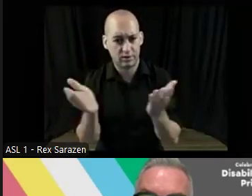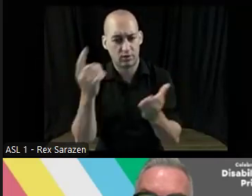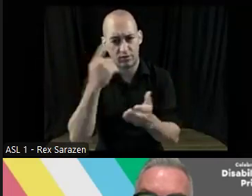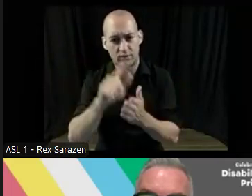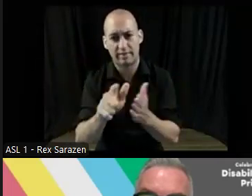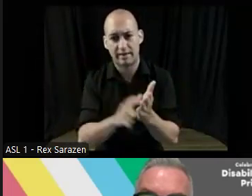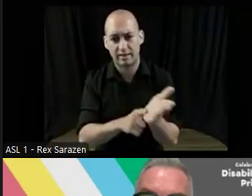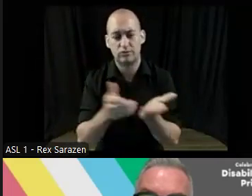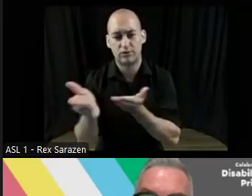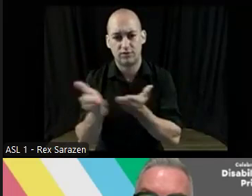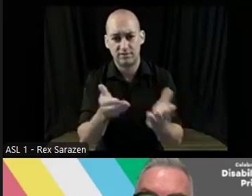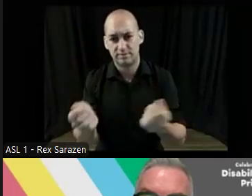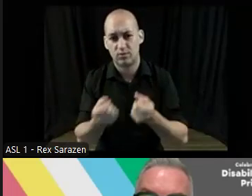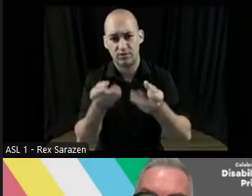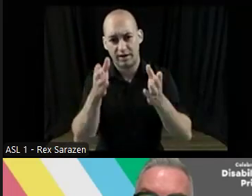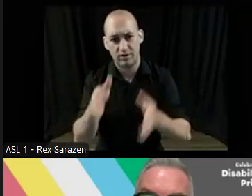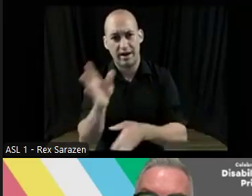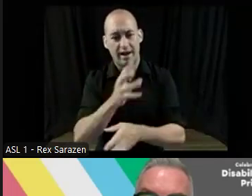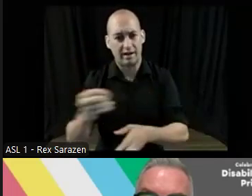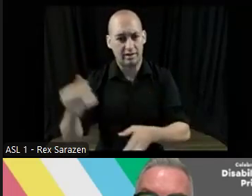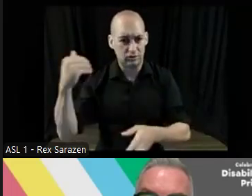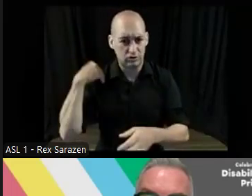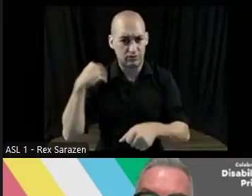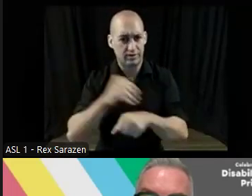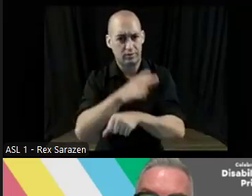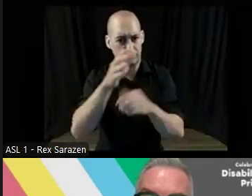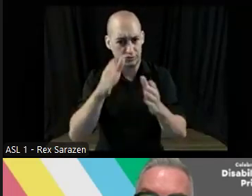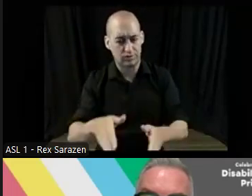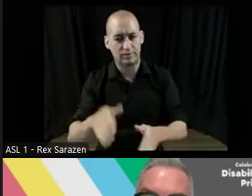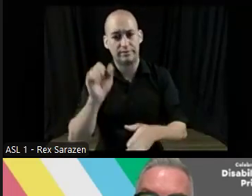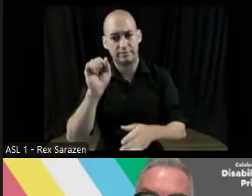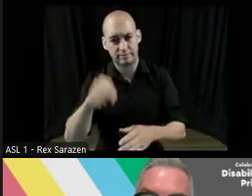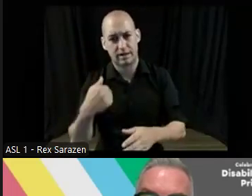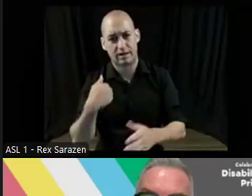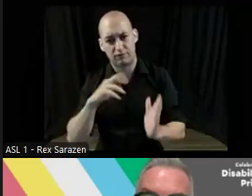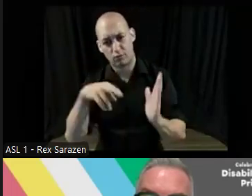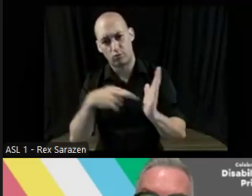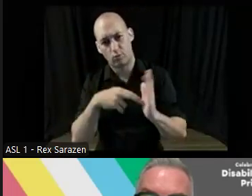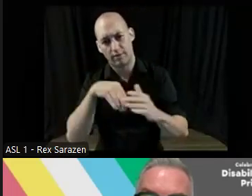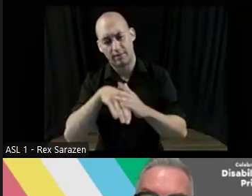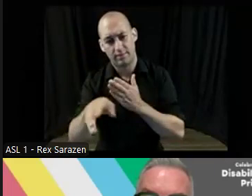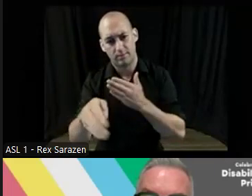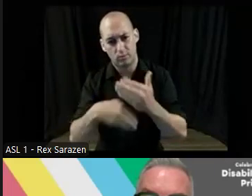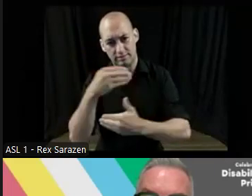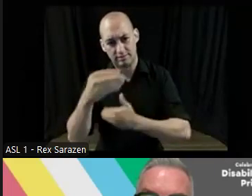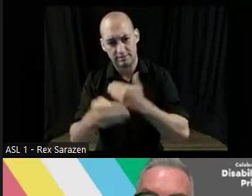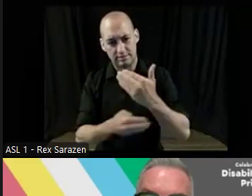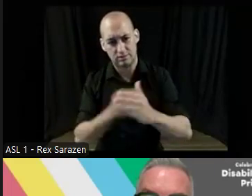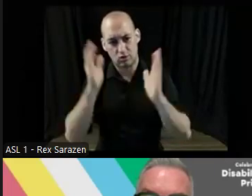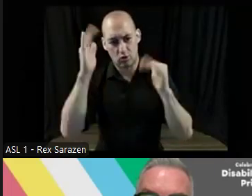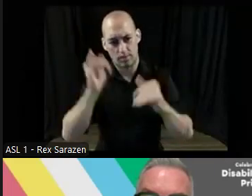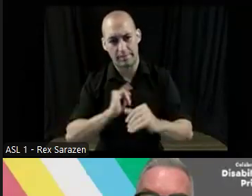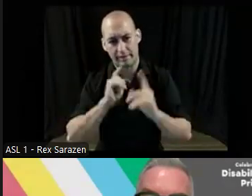services provider and the chief counsel to play a role in this process. So I hope I answered your